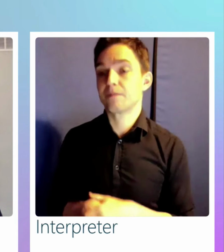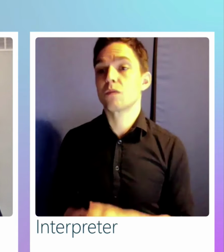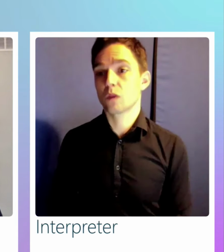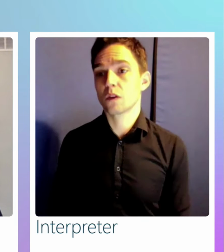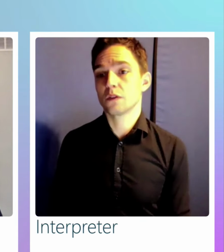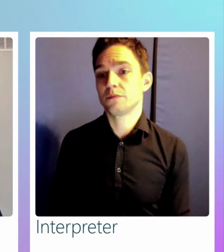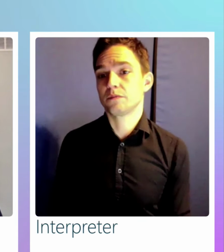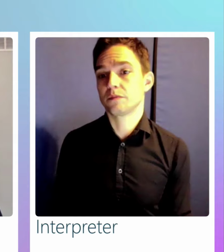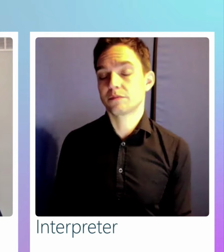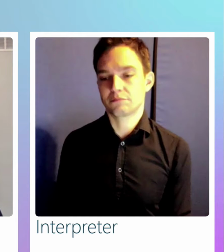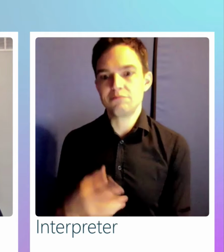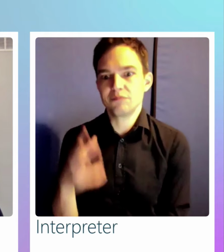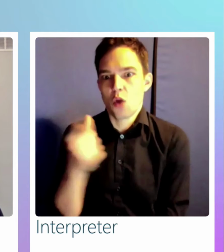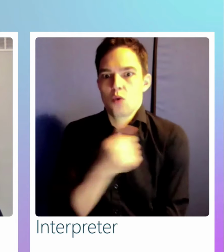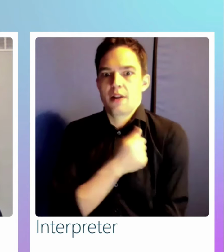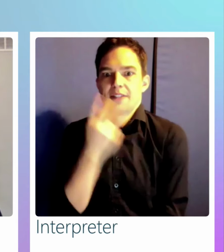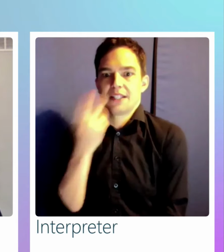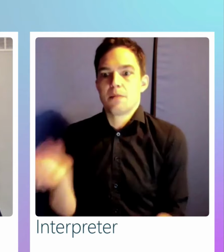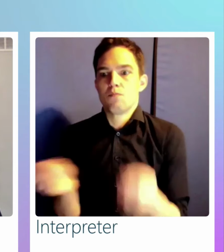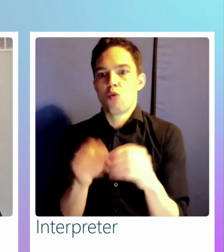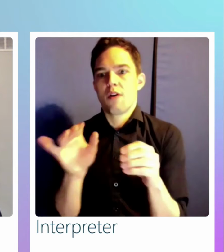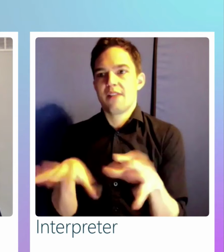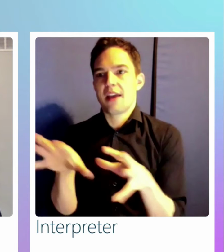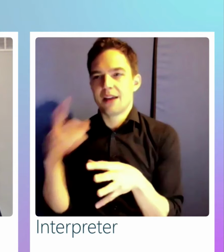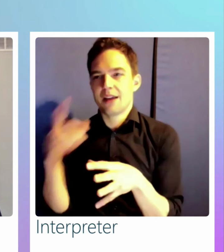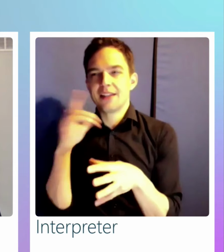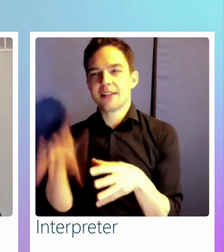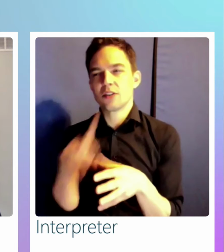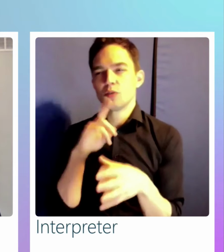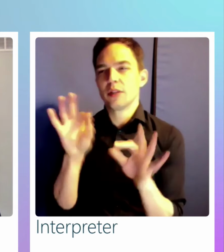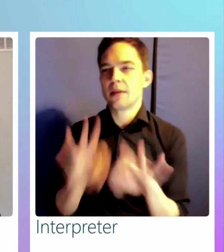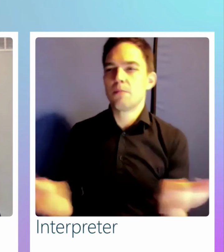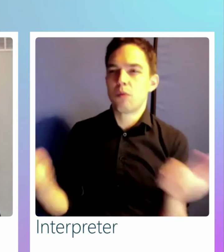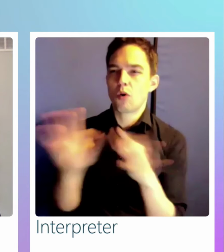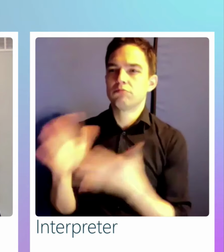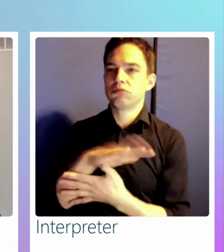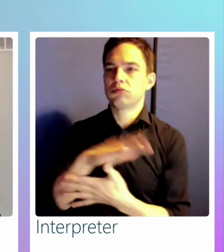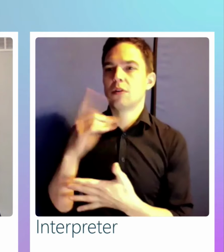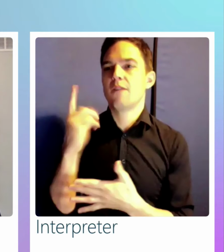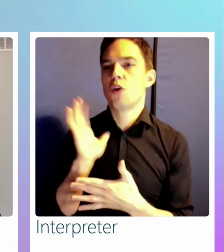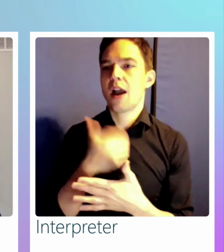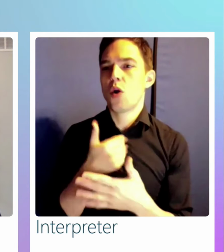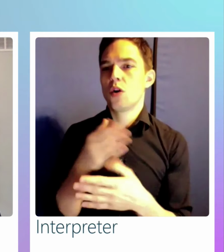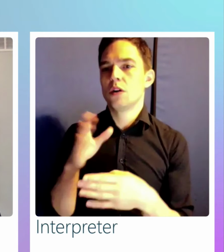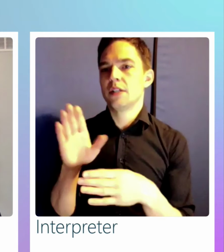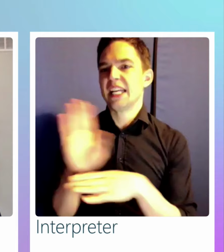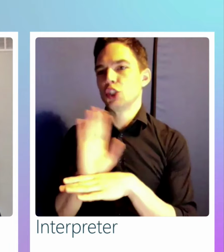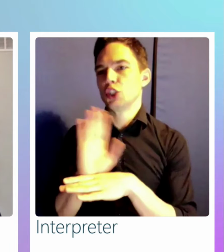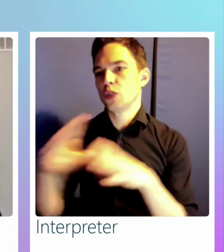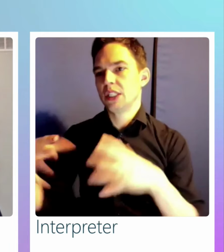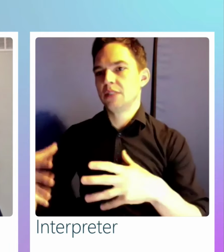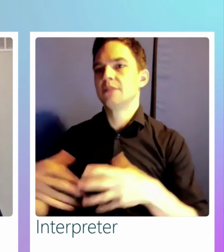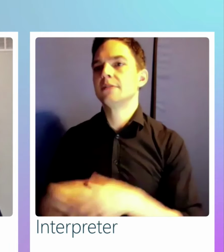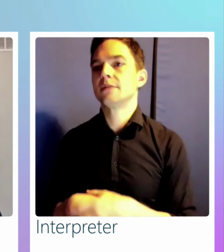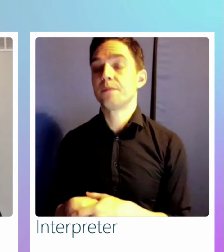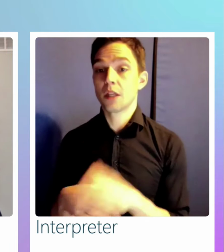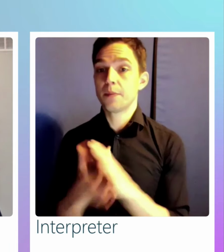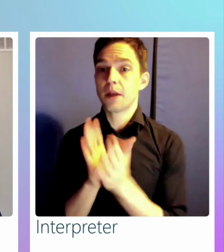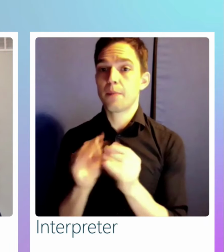I would love to see more of this. I think this is really important for our industry to be